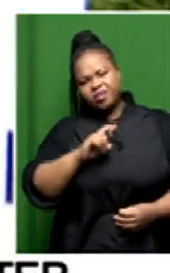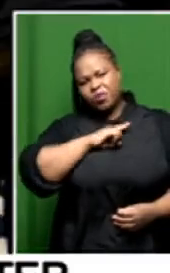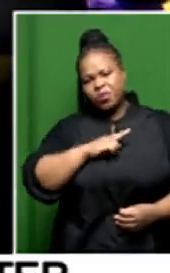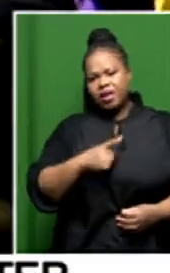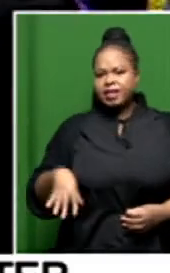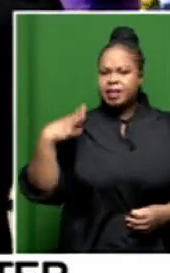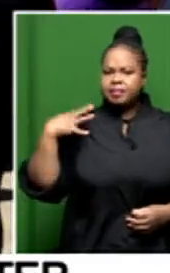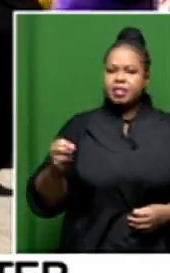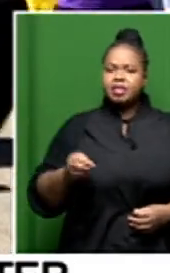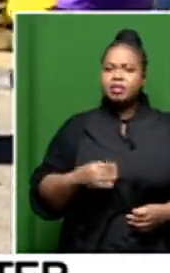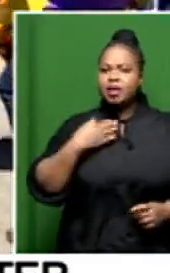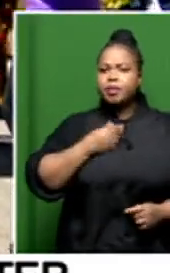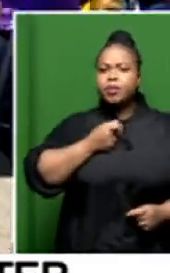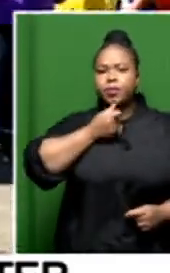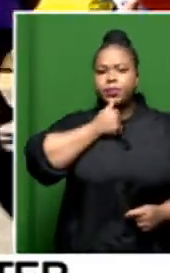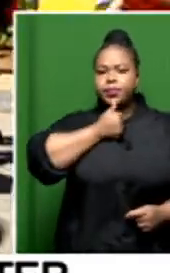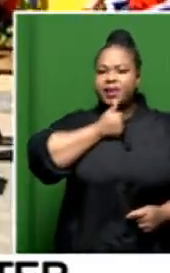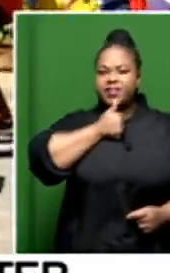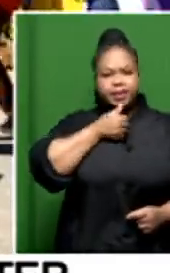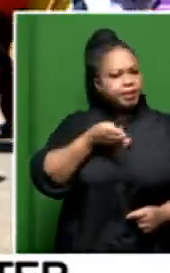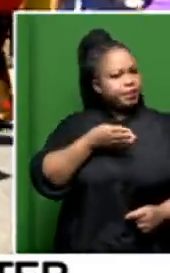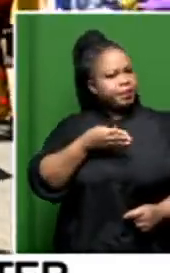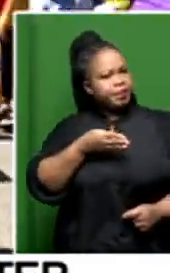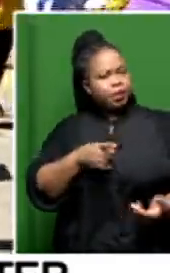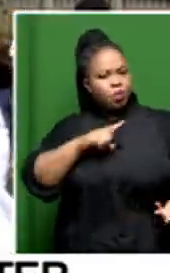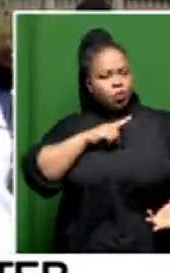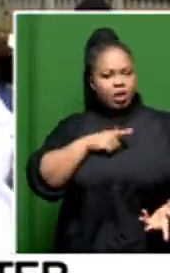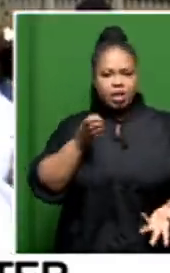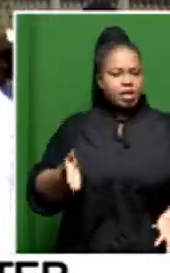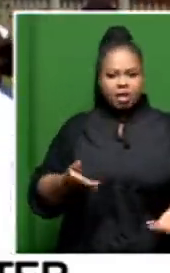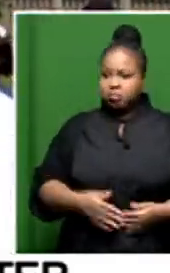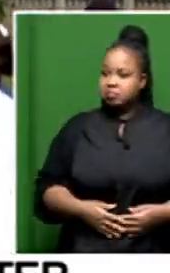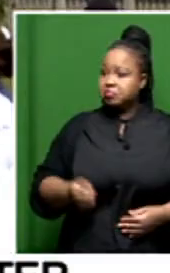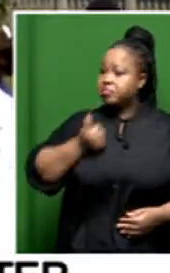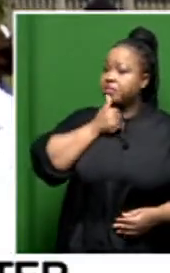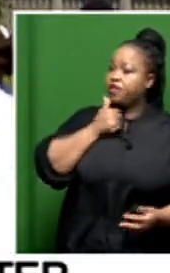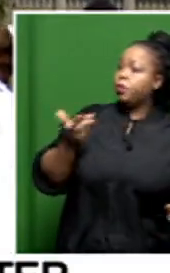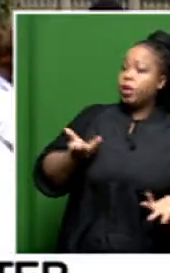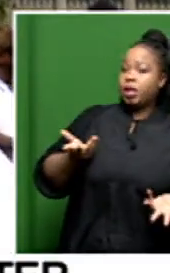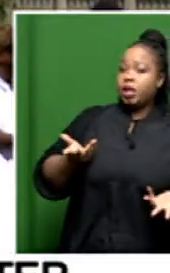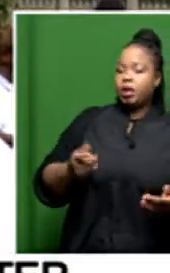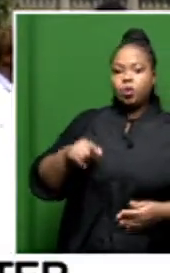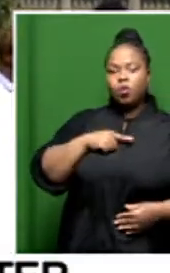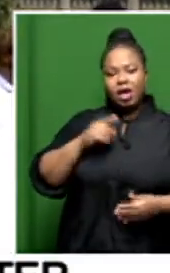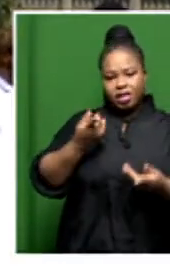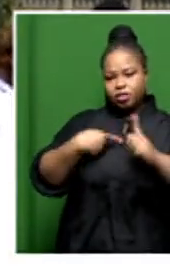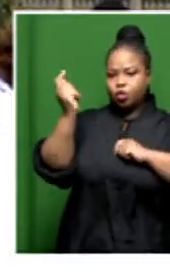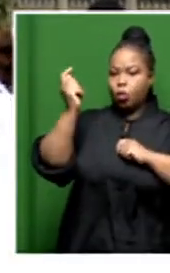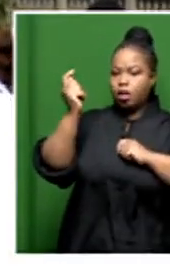of Public Enterprises, Praveen Gordhan, in the crisis that befalls the workers. He's missing in action. He has sold this